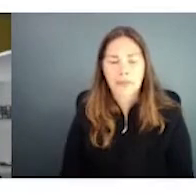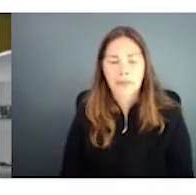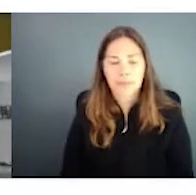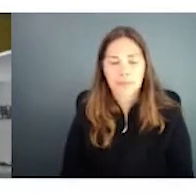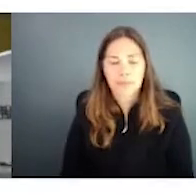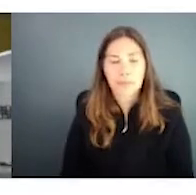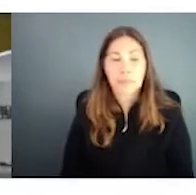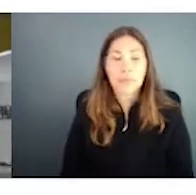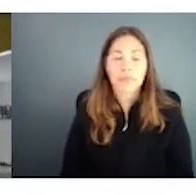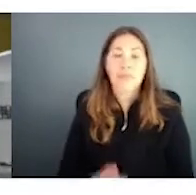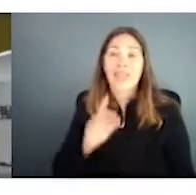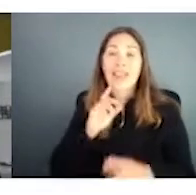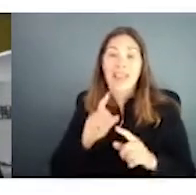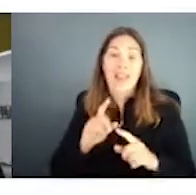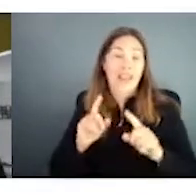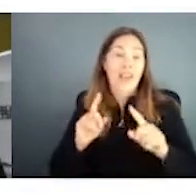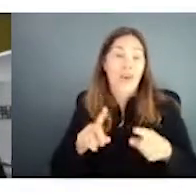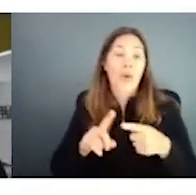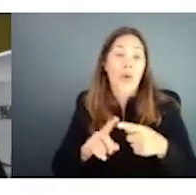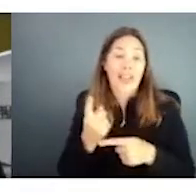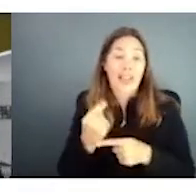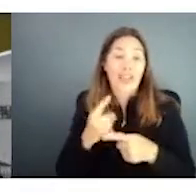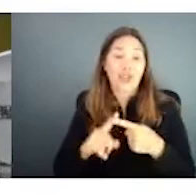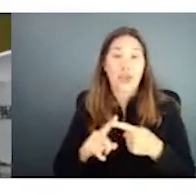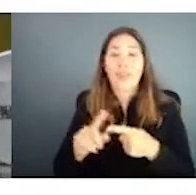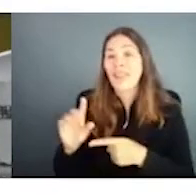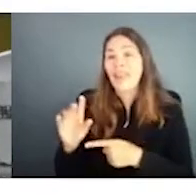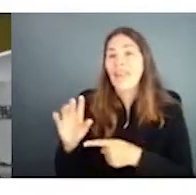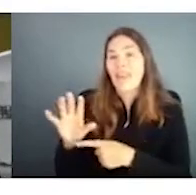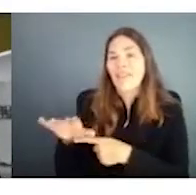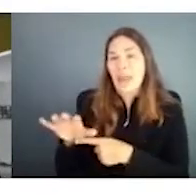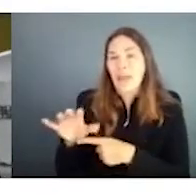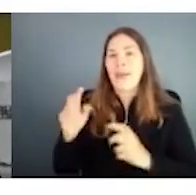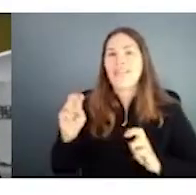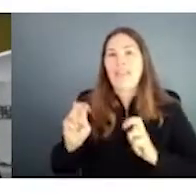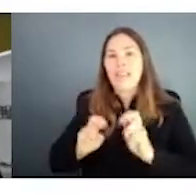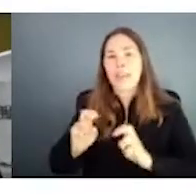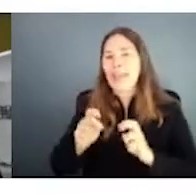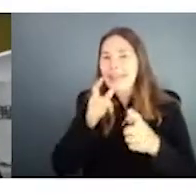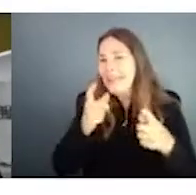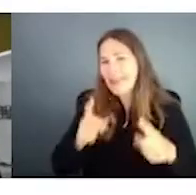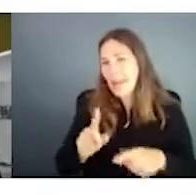I had a goal last year of a film festival. Obviously, that didn't happen. I think this year I might try to